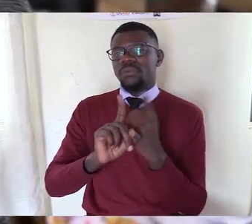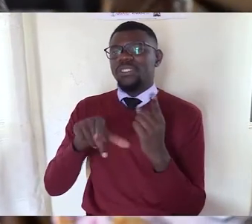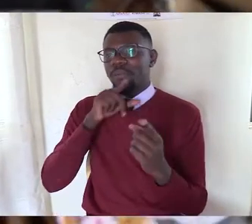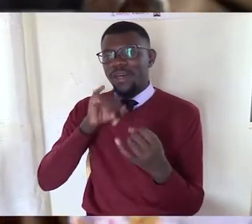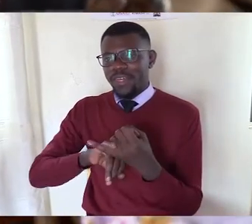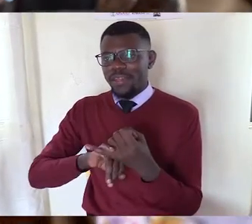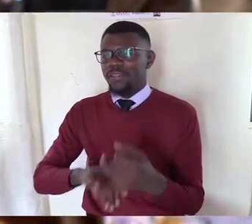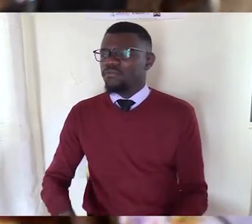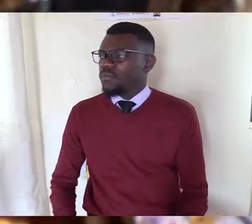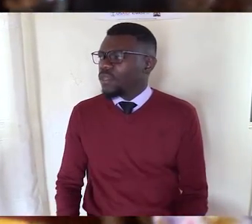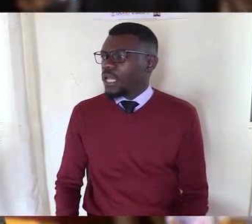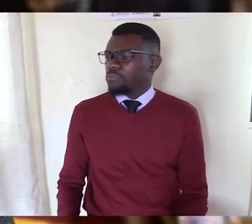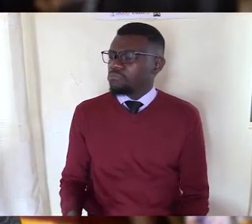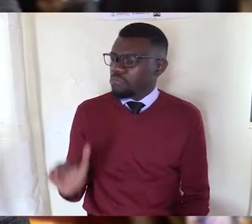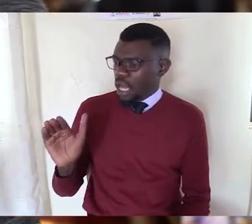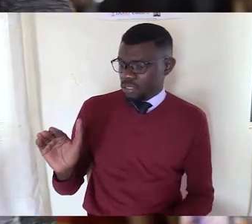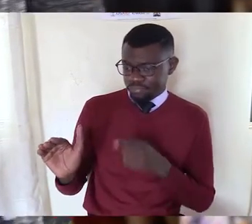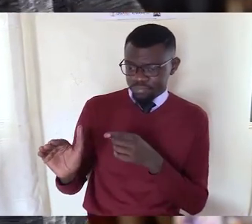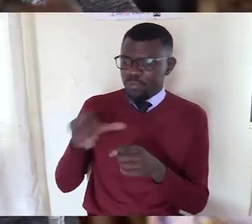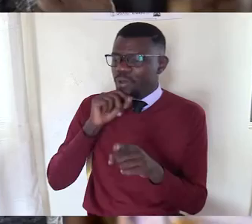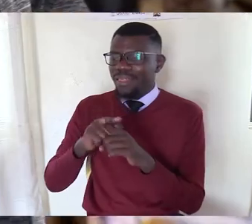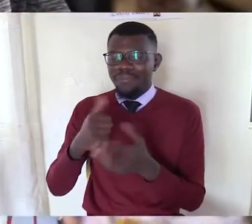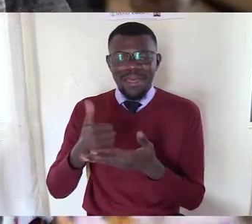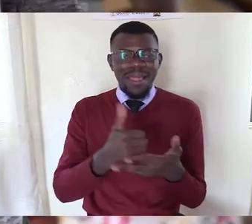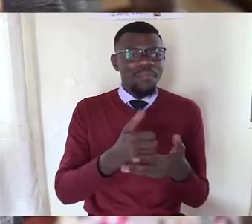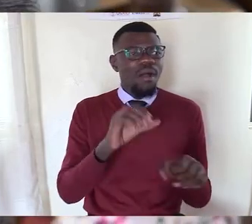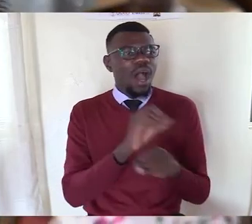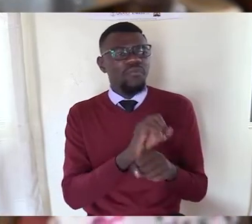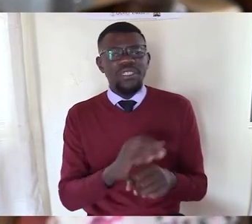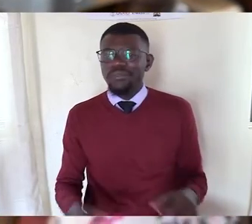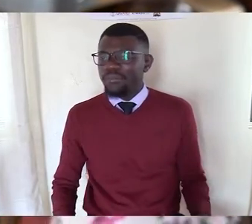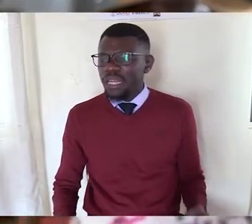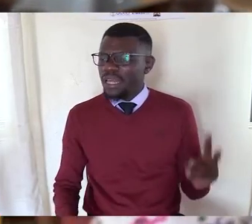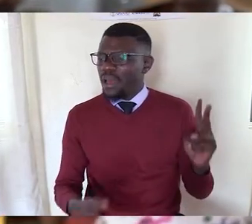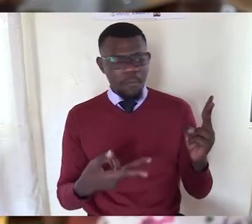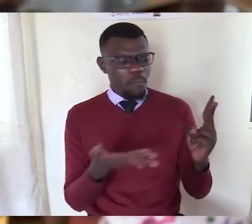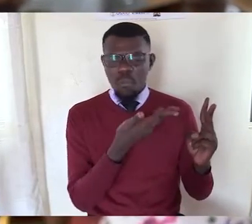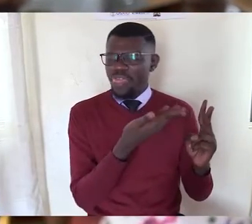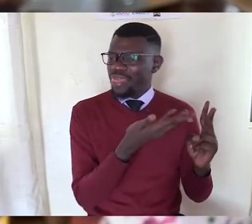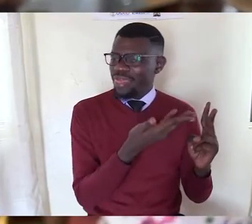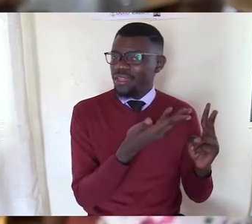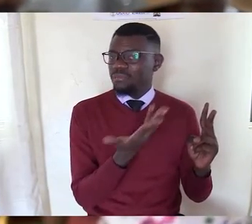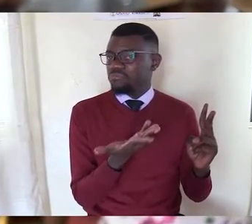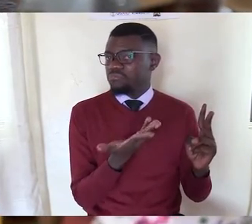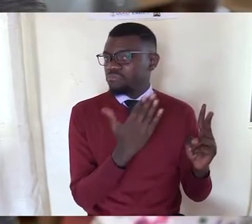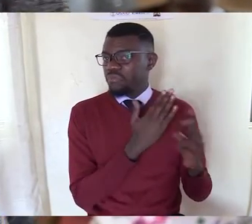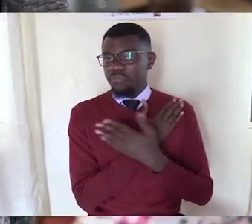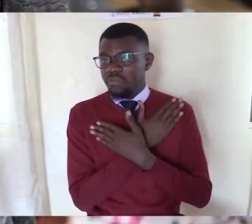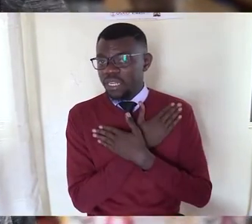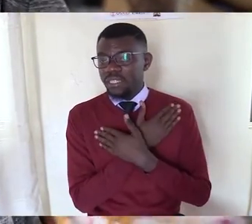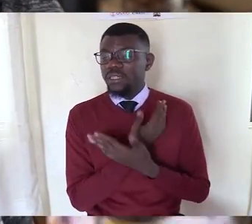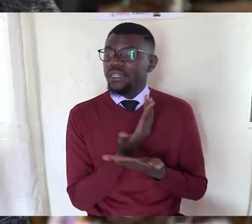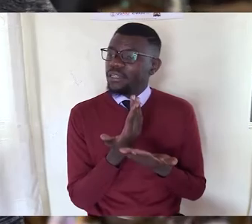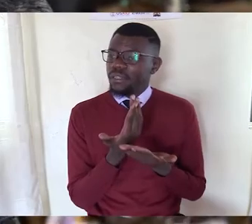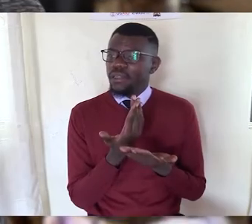to just try and see, how can you advise? Are you able to identify these people? They are from your forces, your fellow colleagues. Are you able to